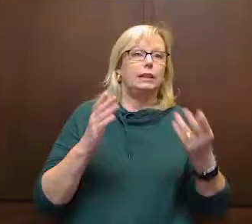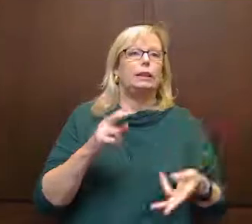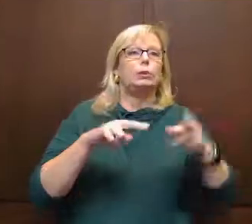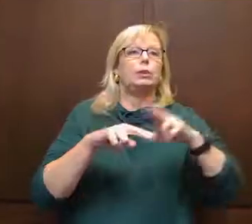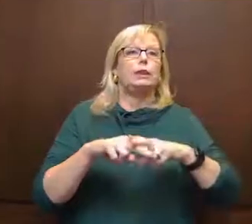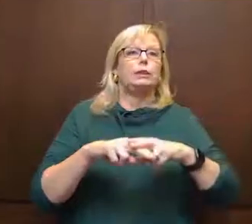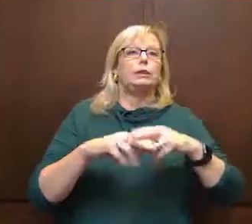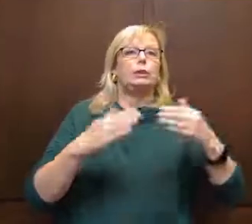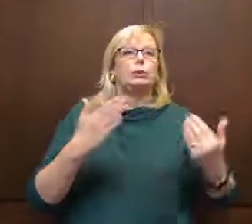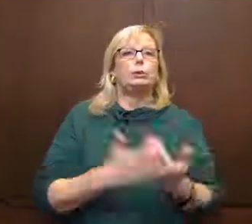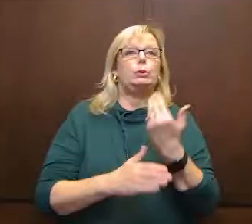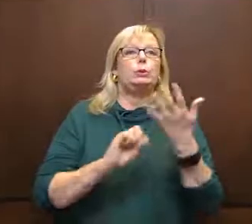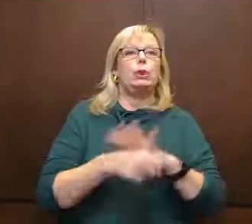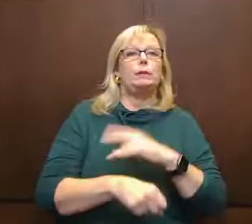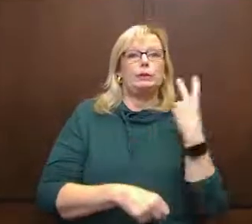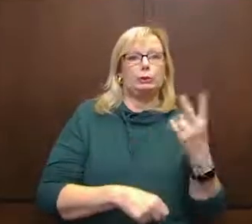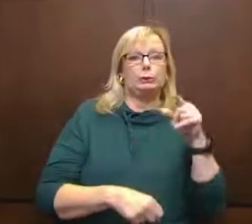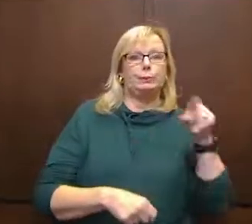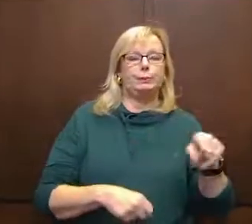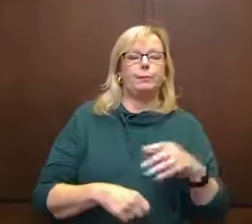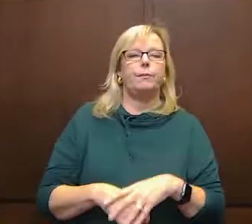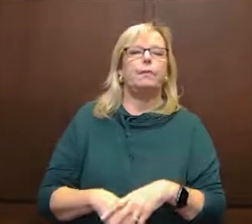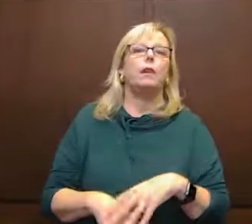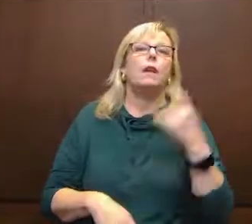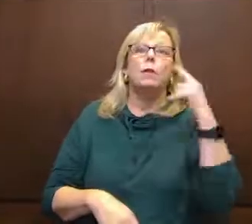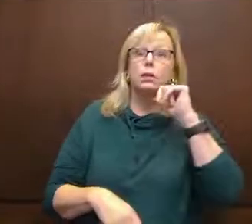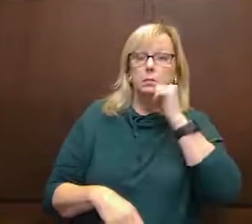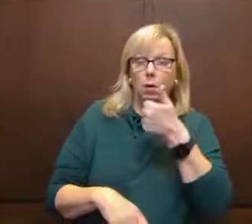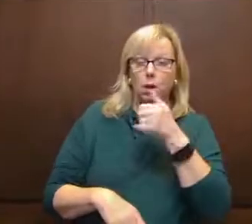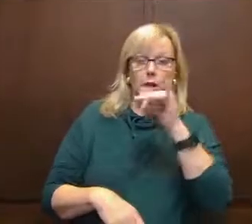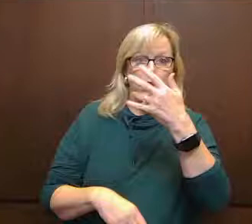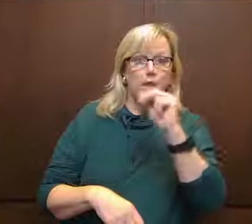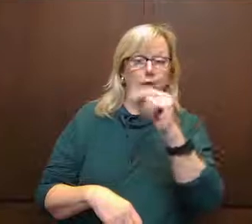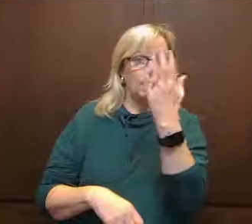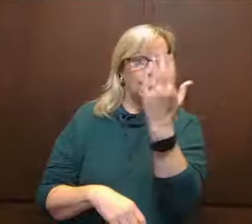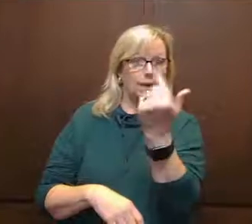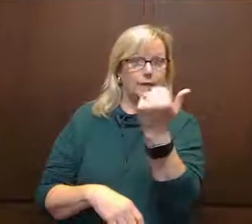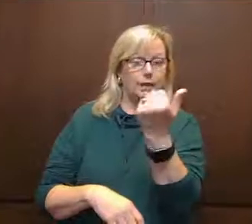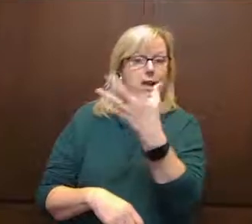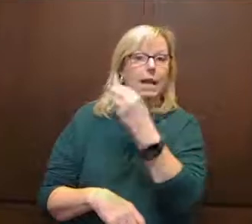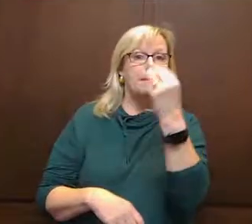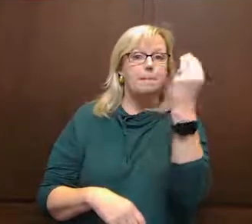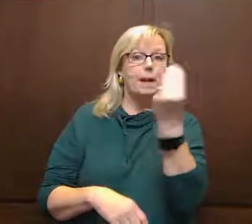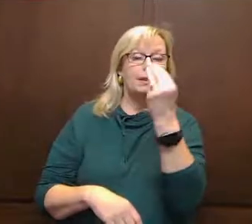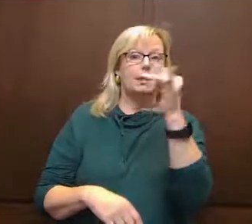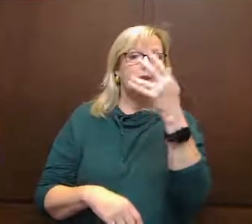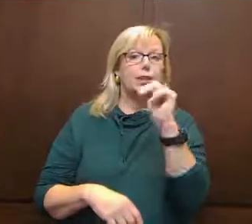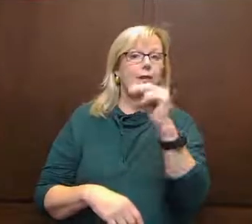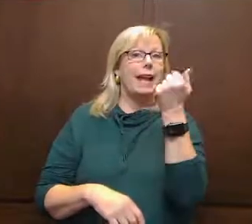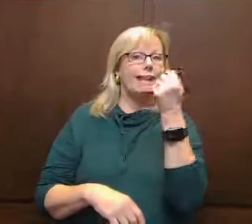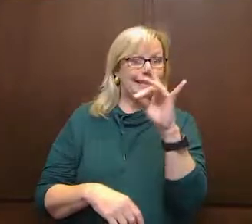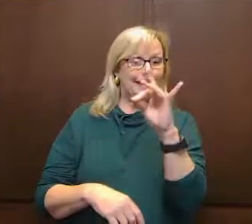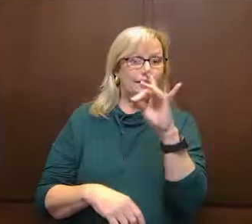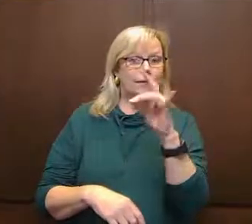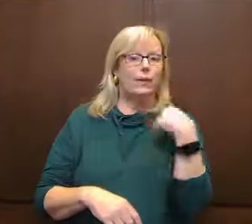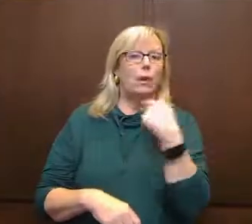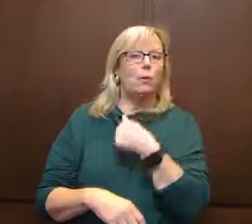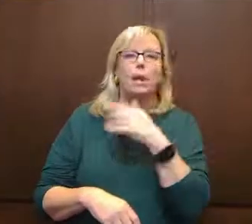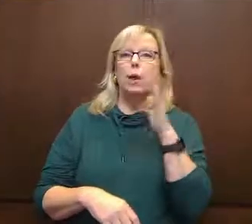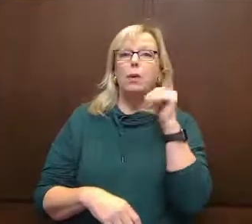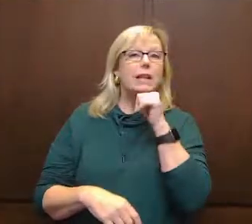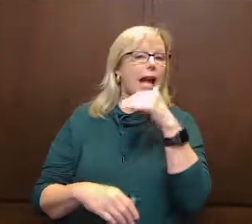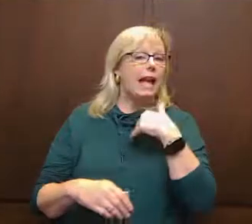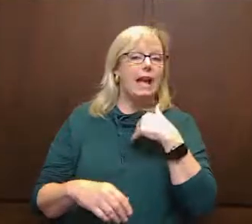2 cases for that facility. For tomorrow, January 15th, and Monday, January 18th, we will not